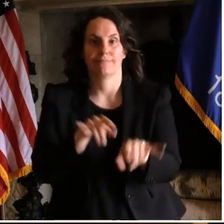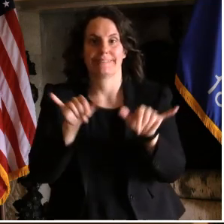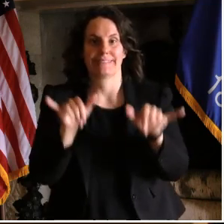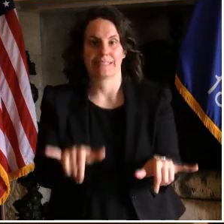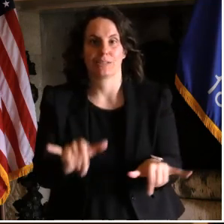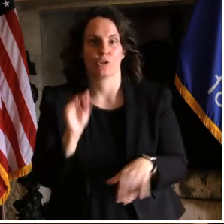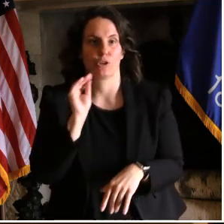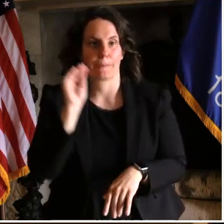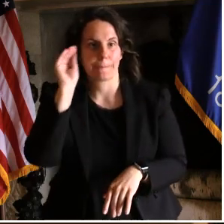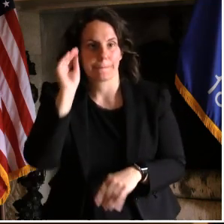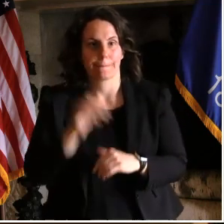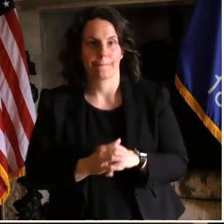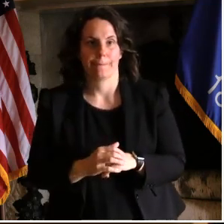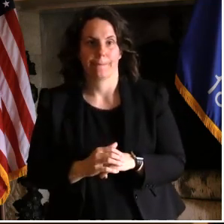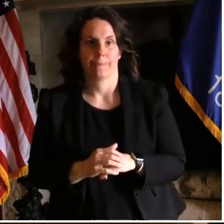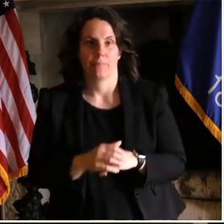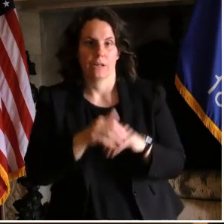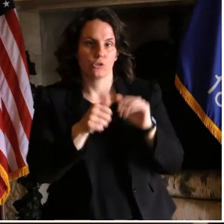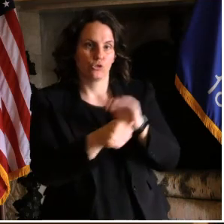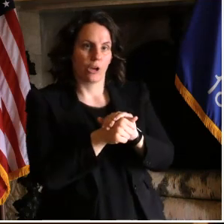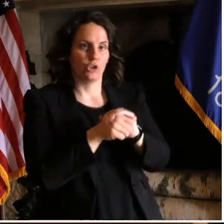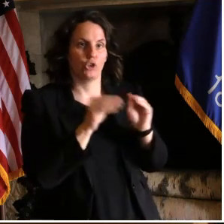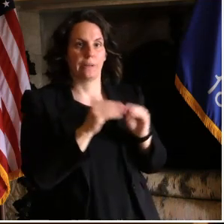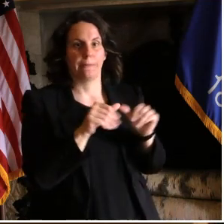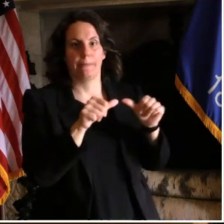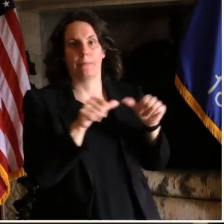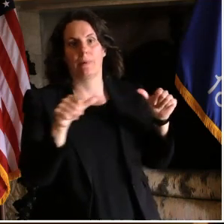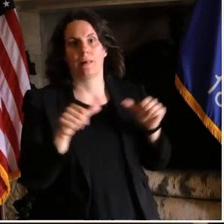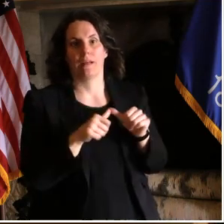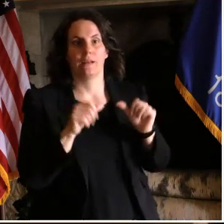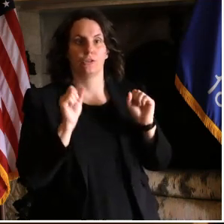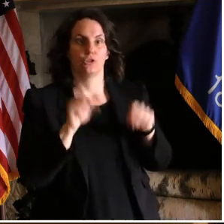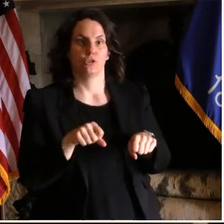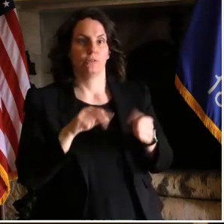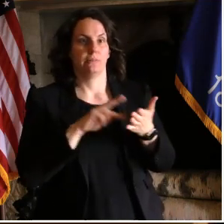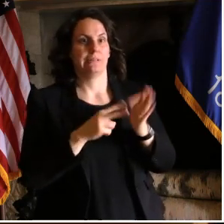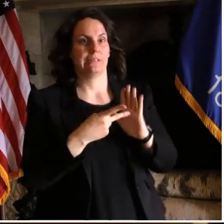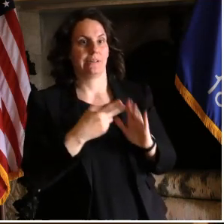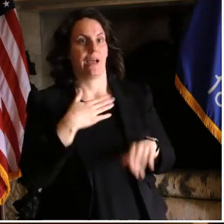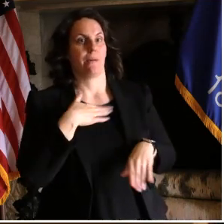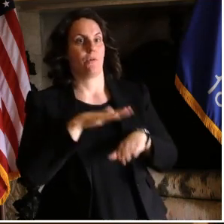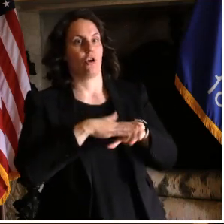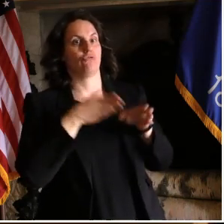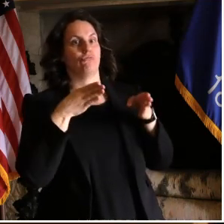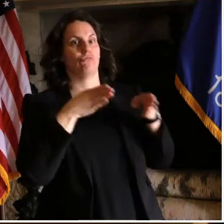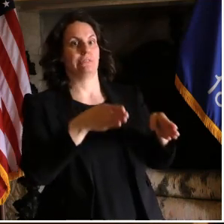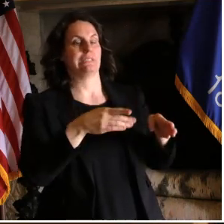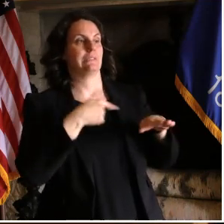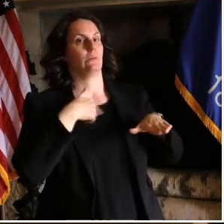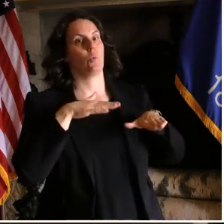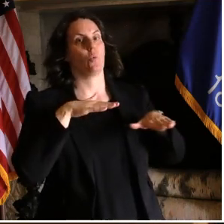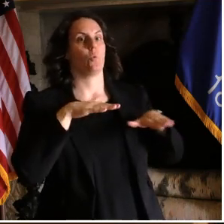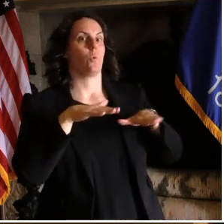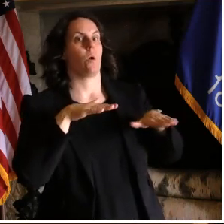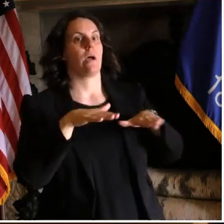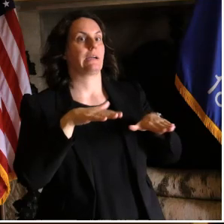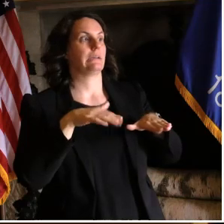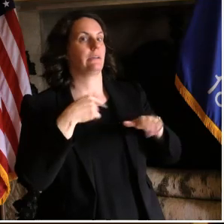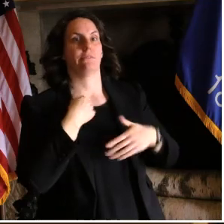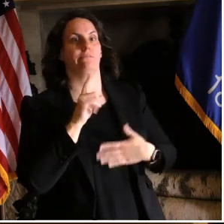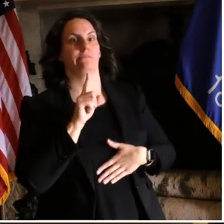mean I'm walking down the street and I'm taking shelter right here. Stay at home means stay at